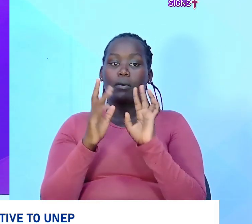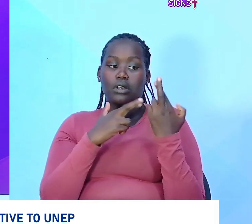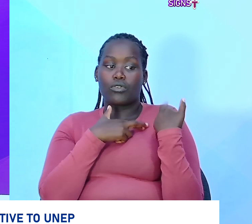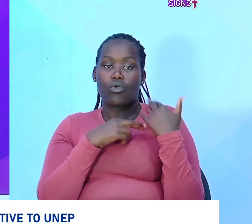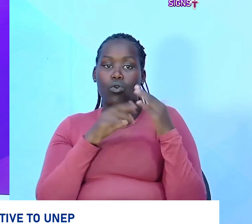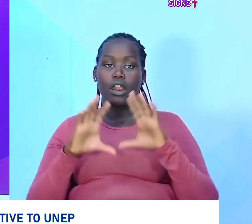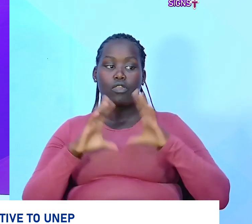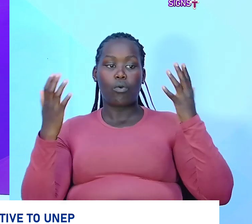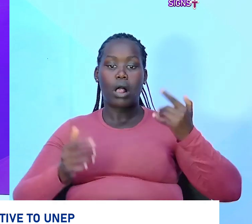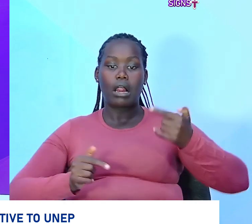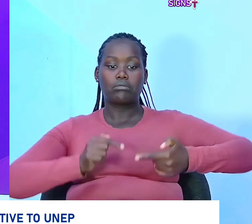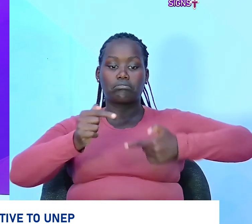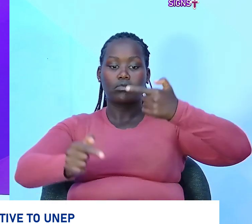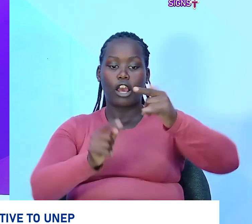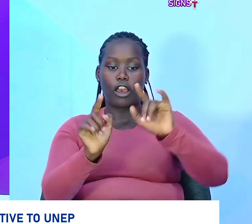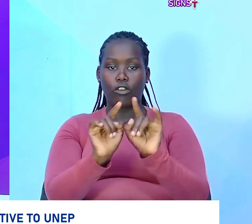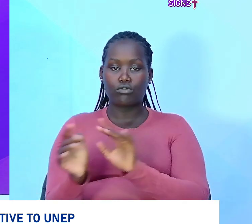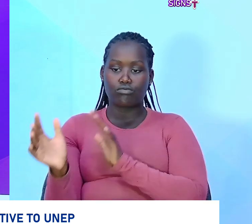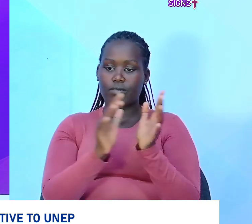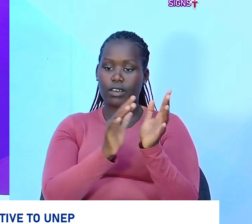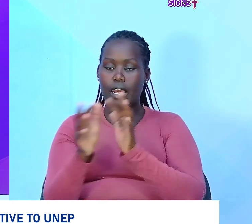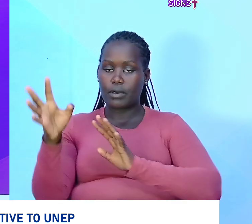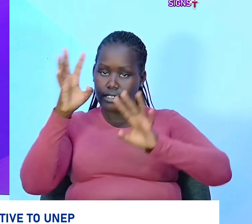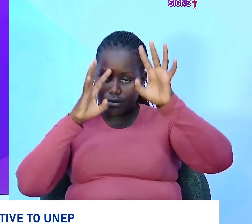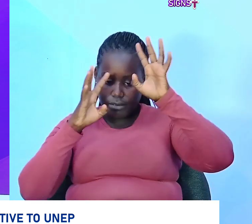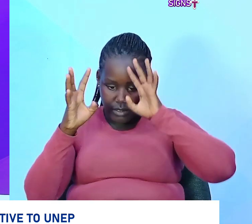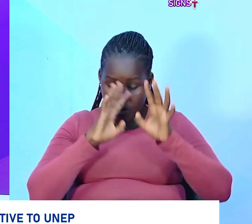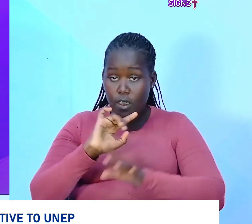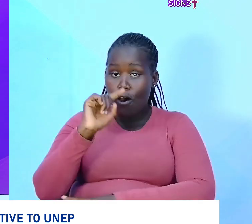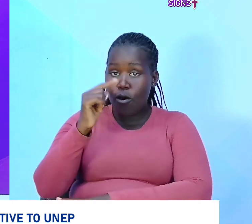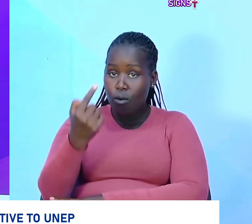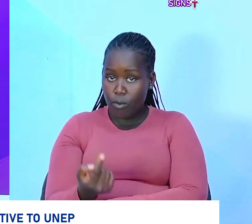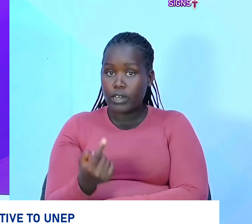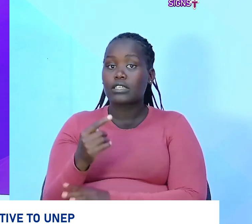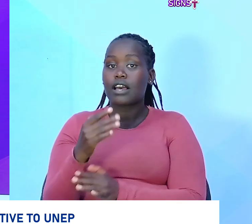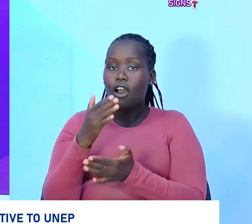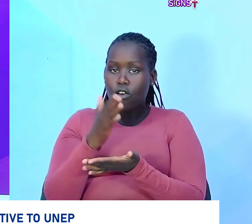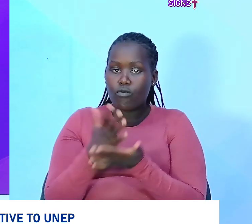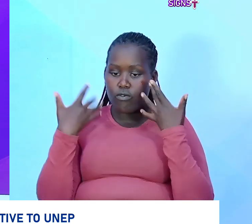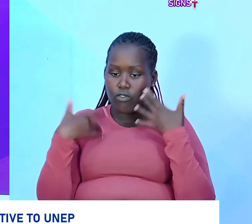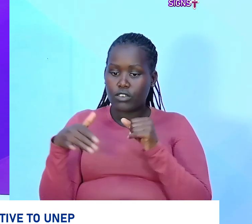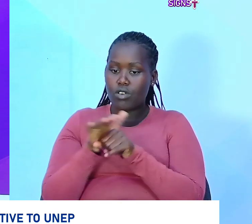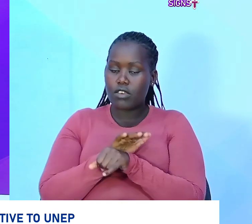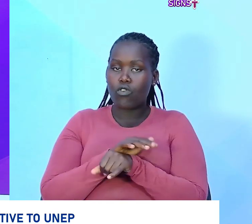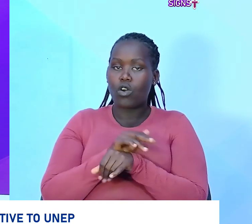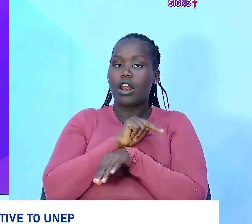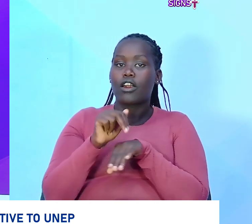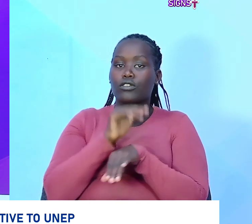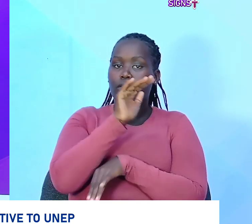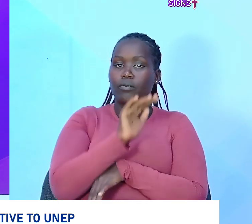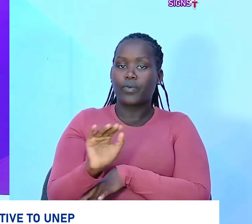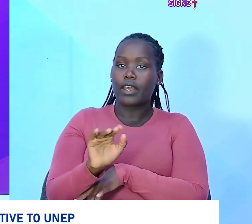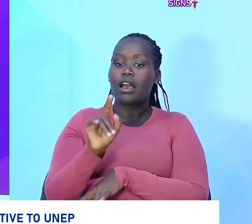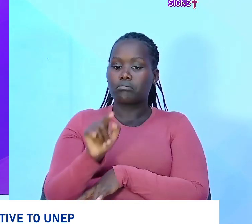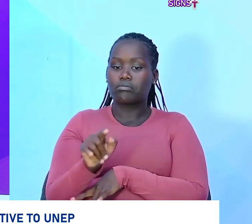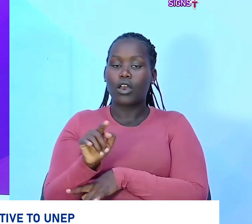global sustainability and climate initiatives. Once formally confirmed by the full National Assembly, Dr.